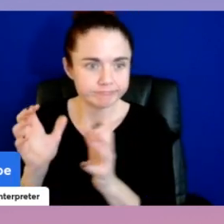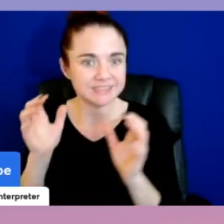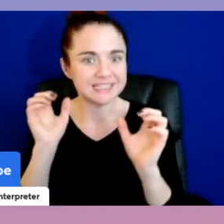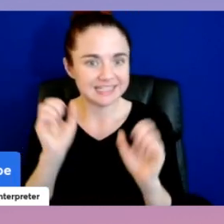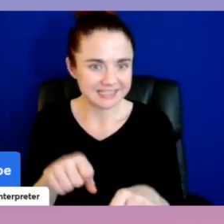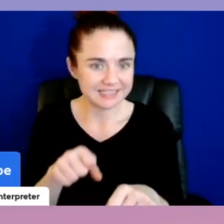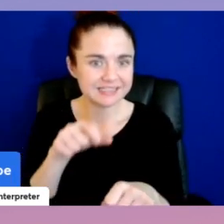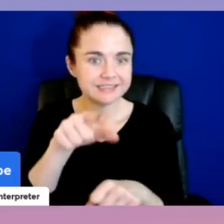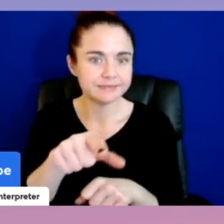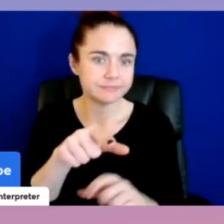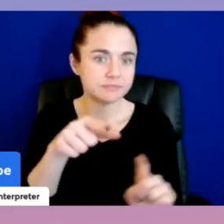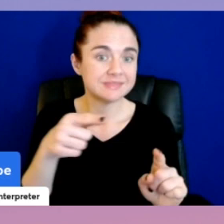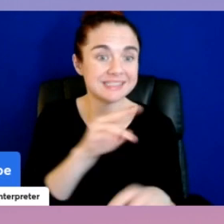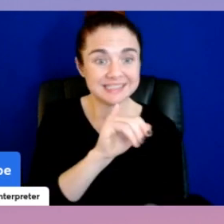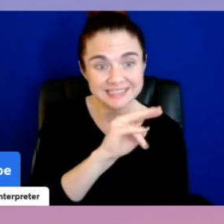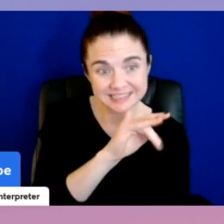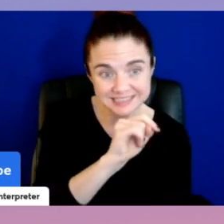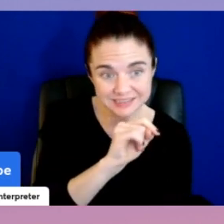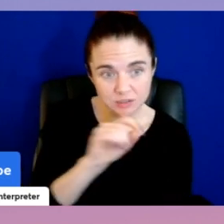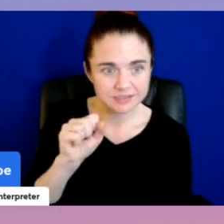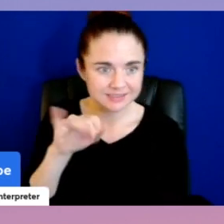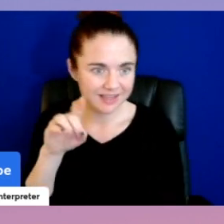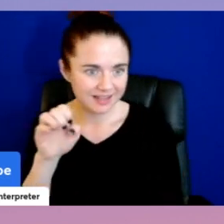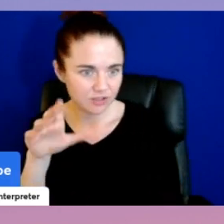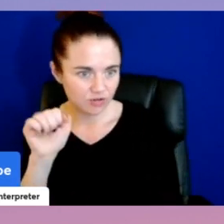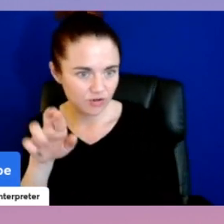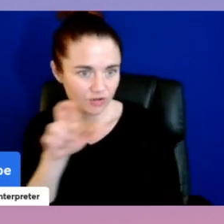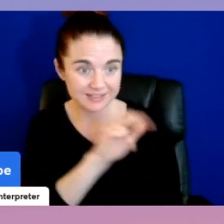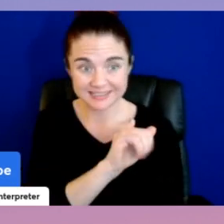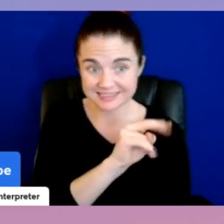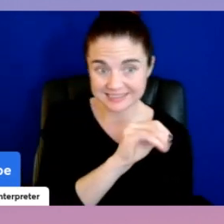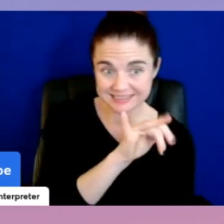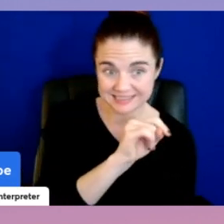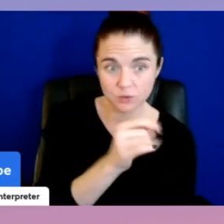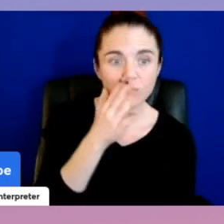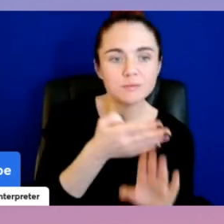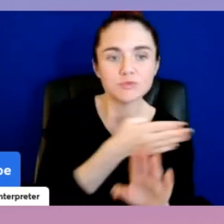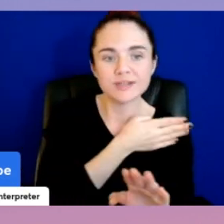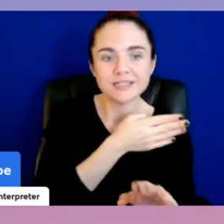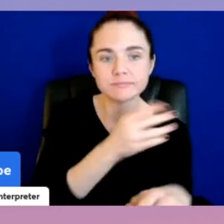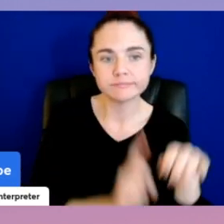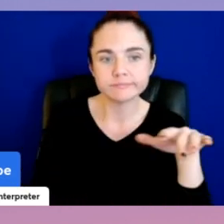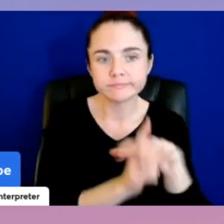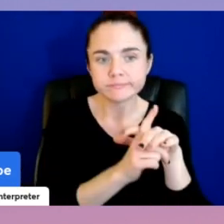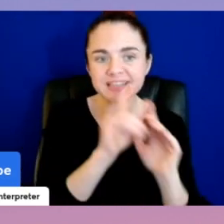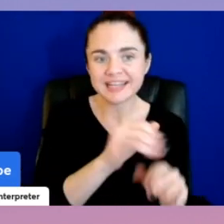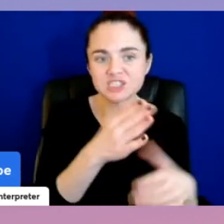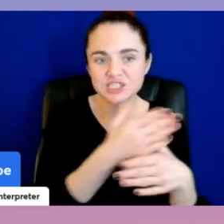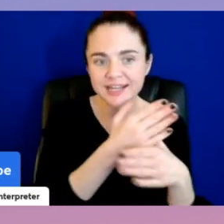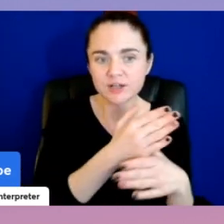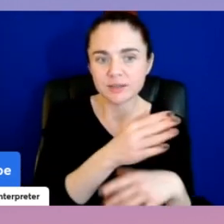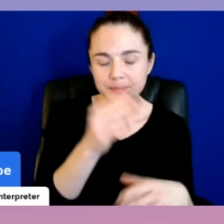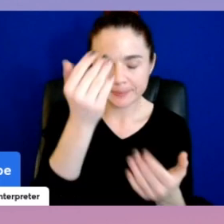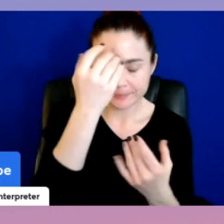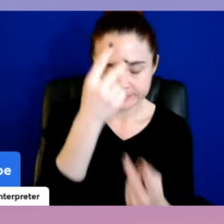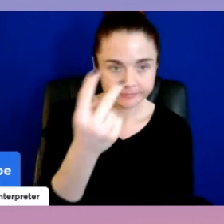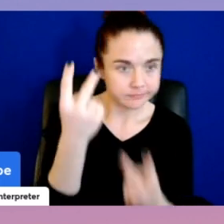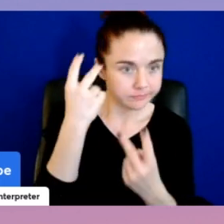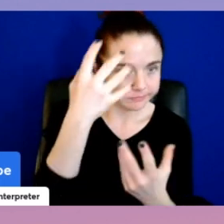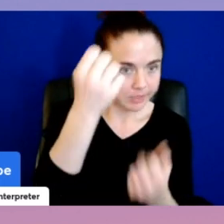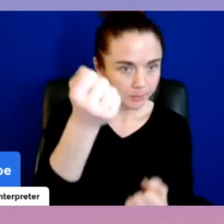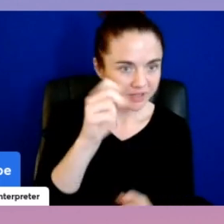There's the init and the sidecar. And the init container will pre-populate the shared memory volume with the requested